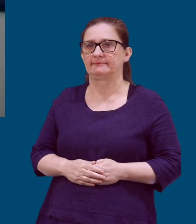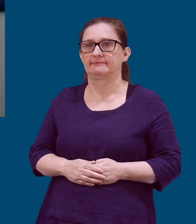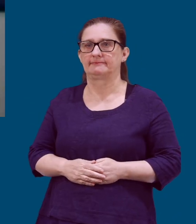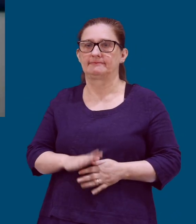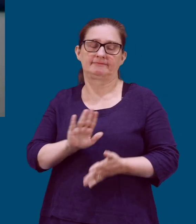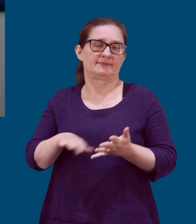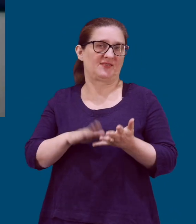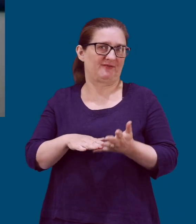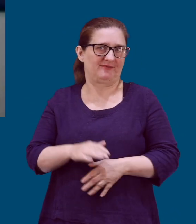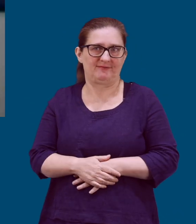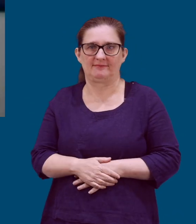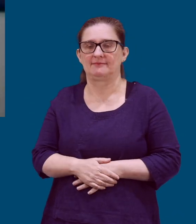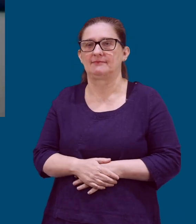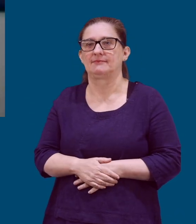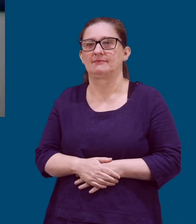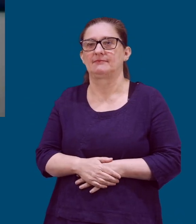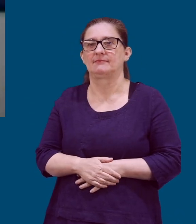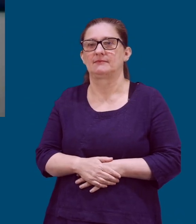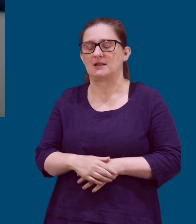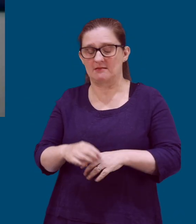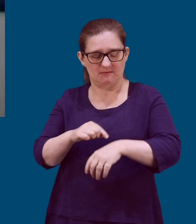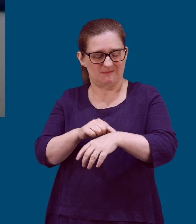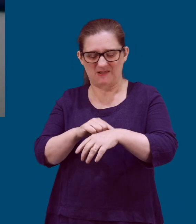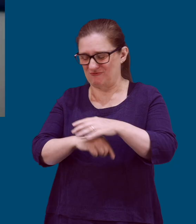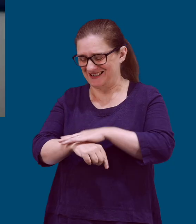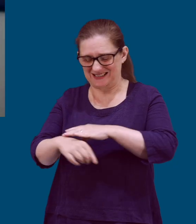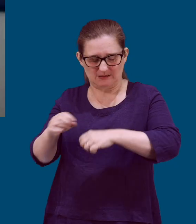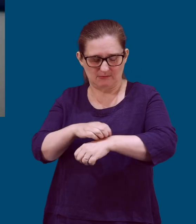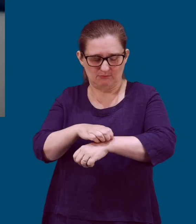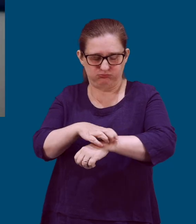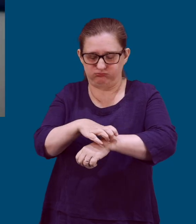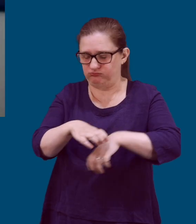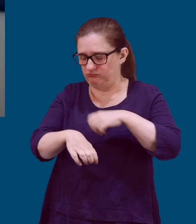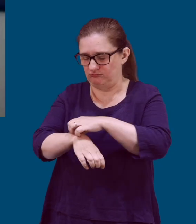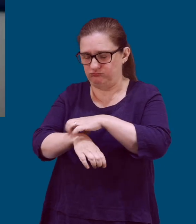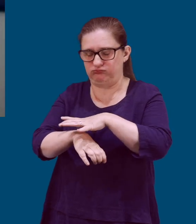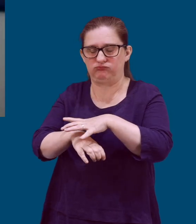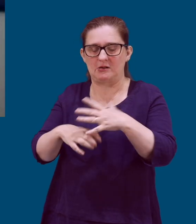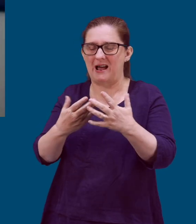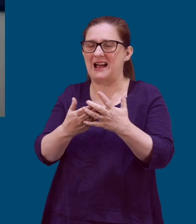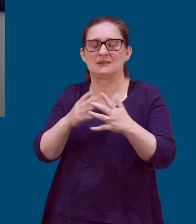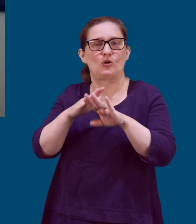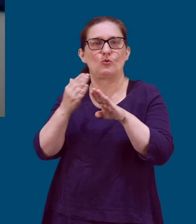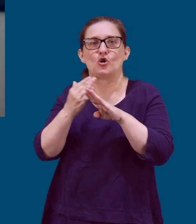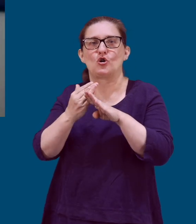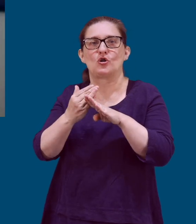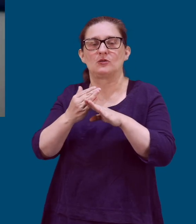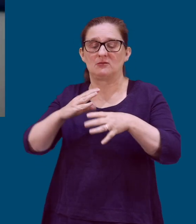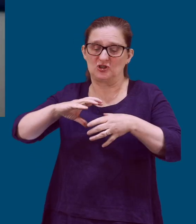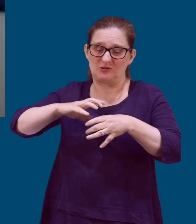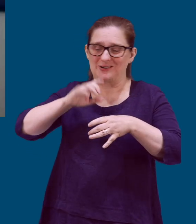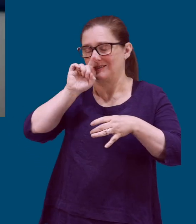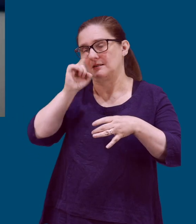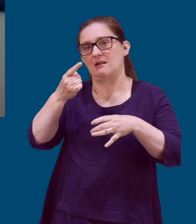5. My wrists swell up and my hands stop working. I cannot open a jam jar